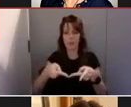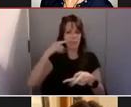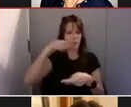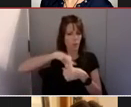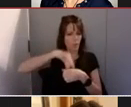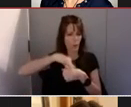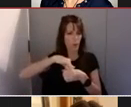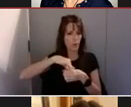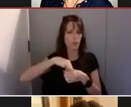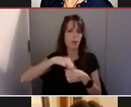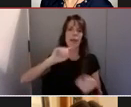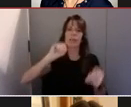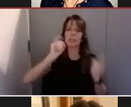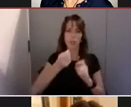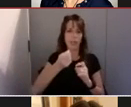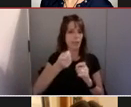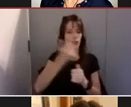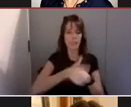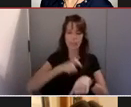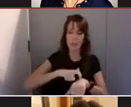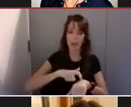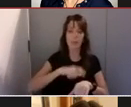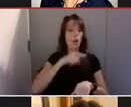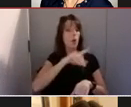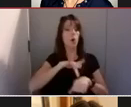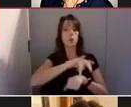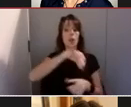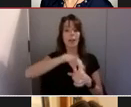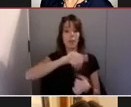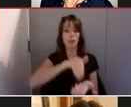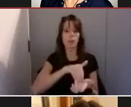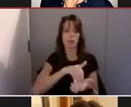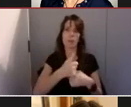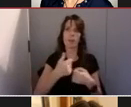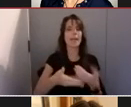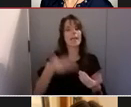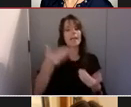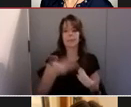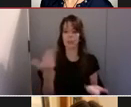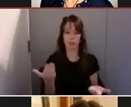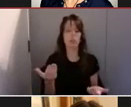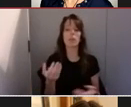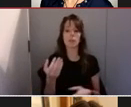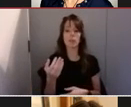those changed each time. So these early vote centers make it much easier to do that. So when you see a lot of people